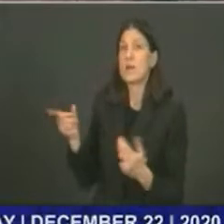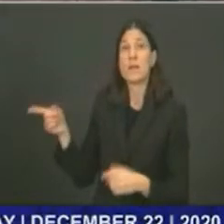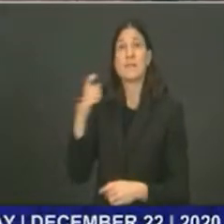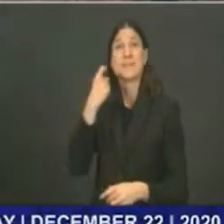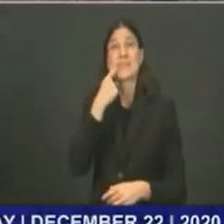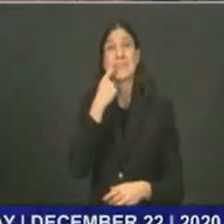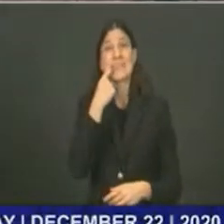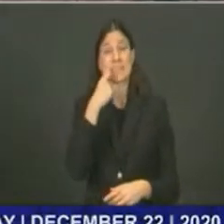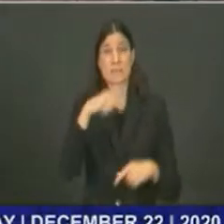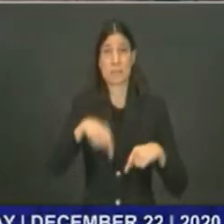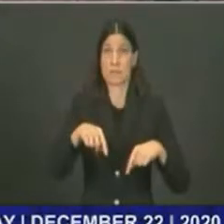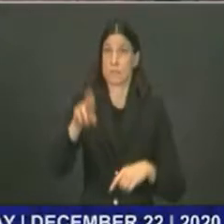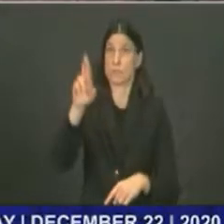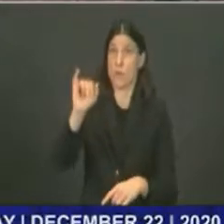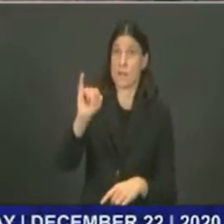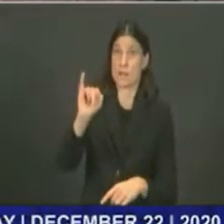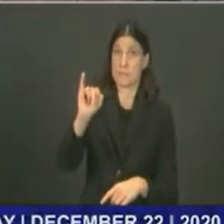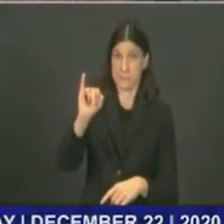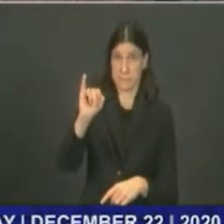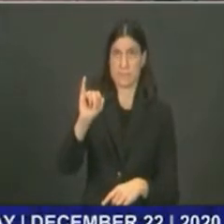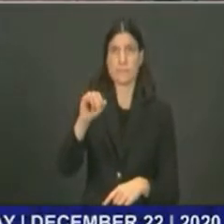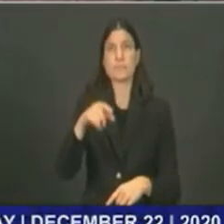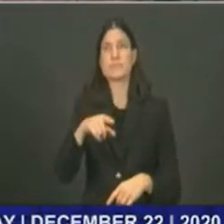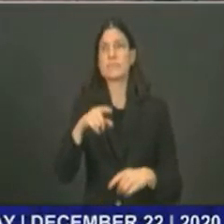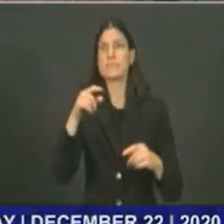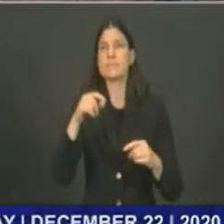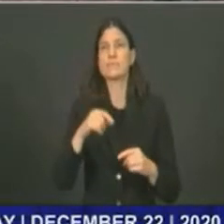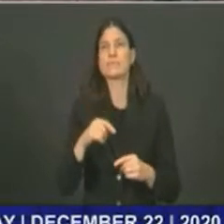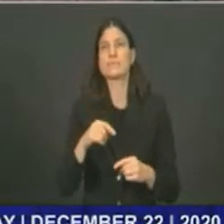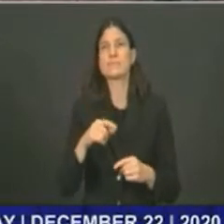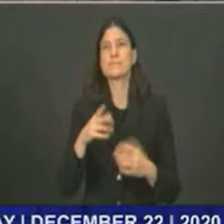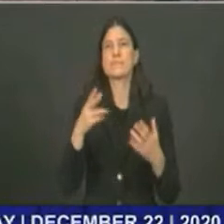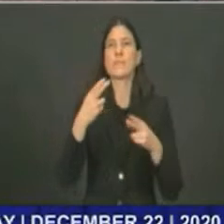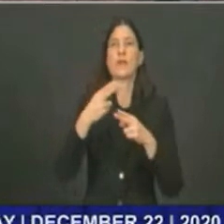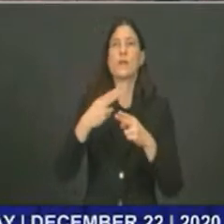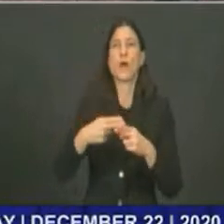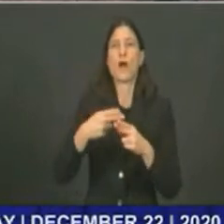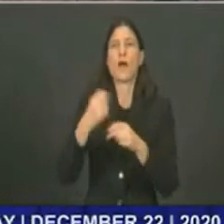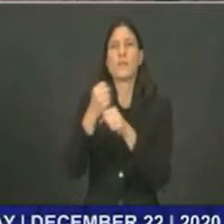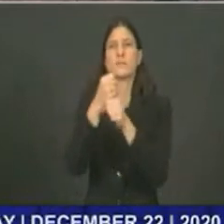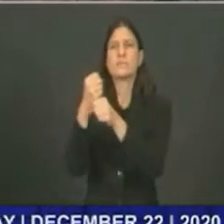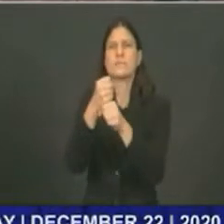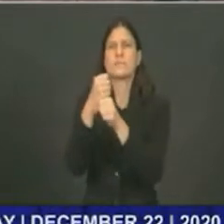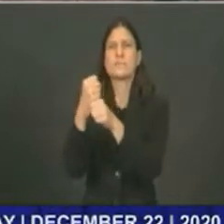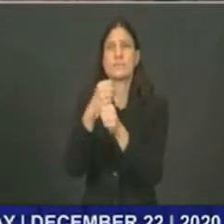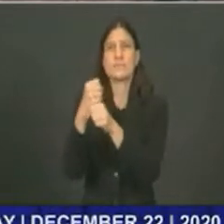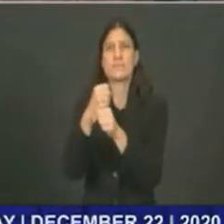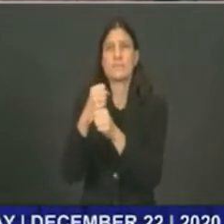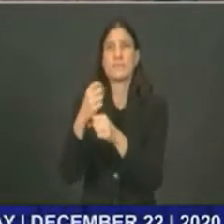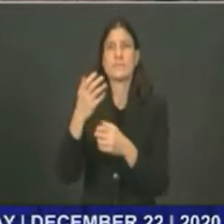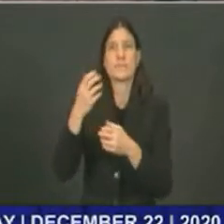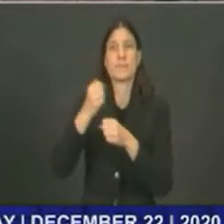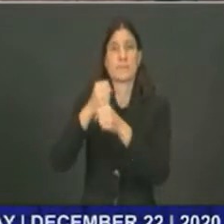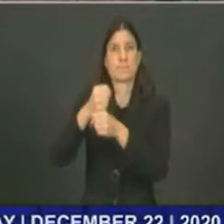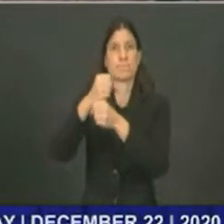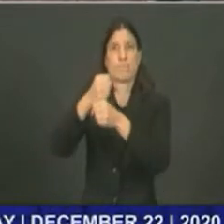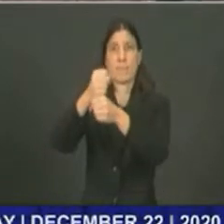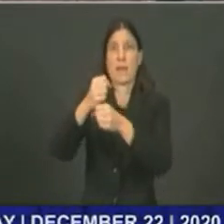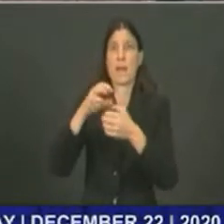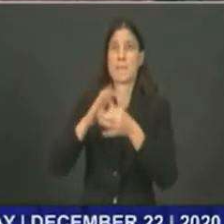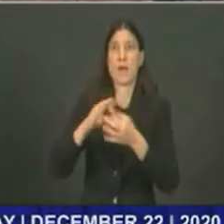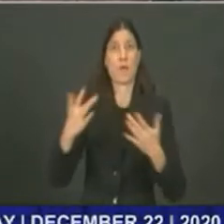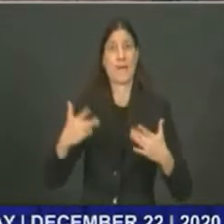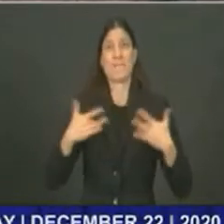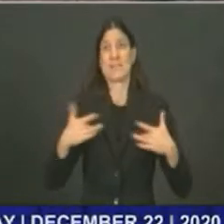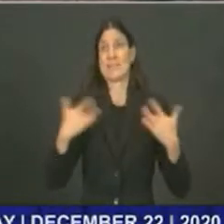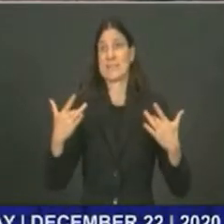Professionals held what I call an informational picket line. It was quite provocative. Their concerns and needs are, in one way, very similar to just about any industry in the